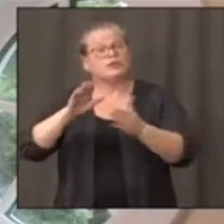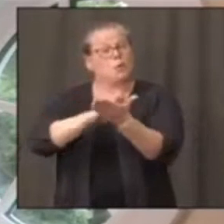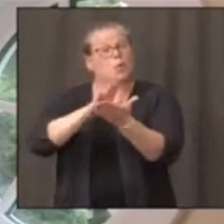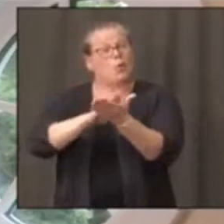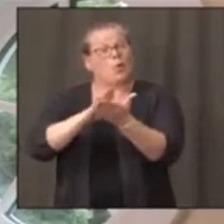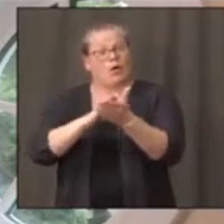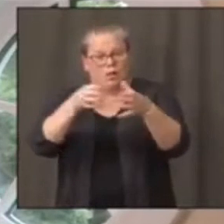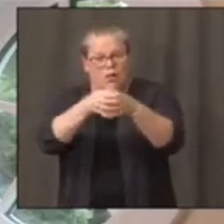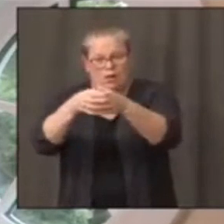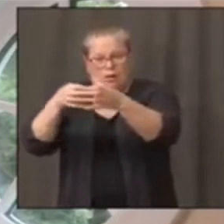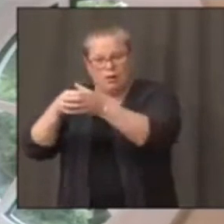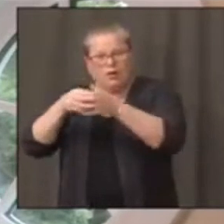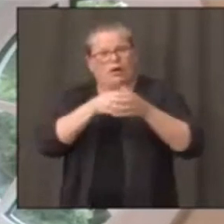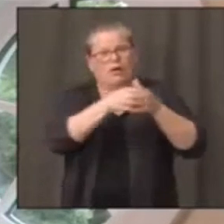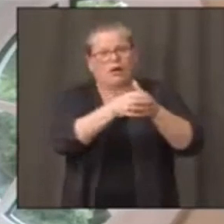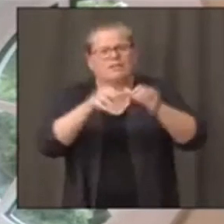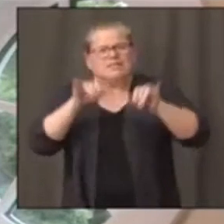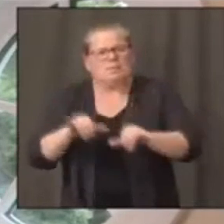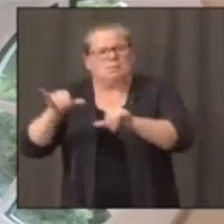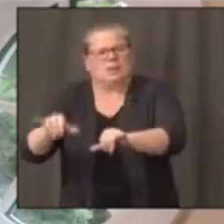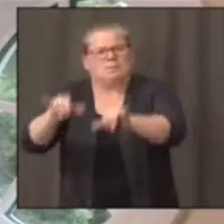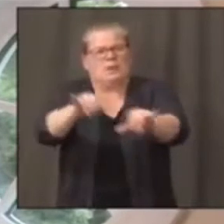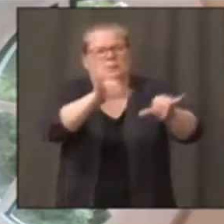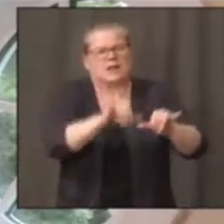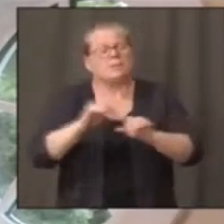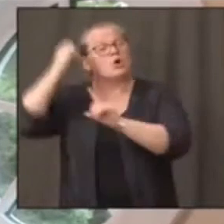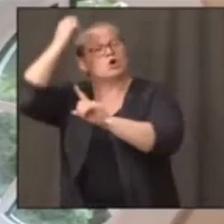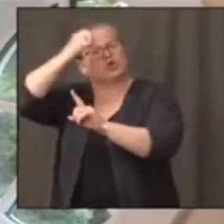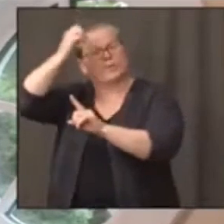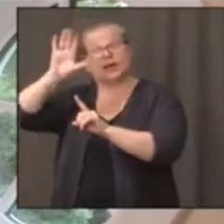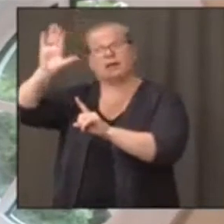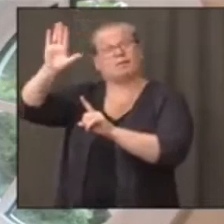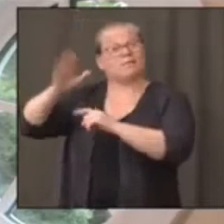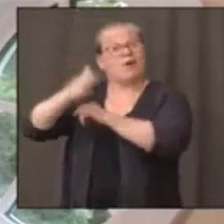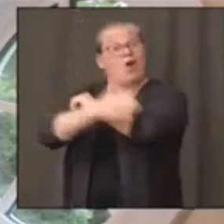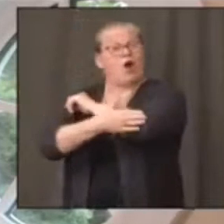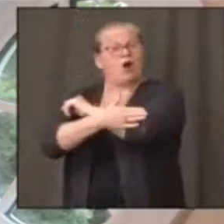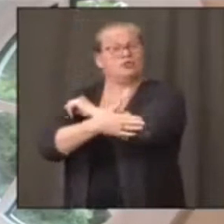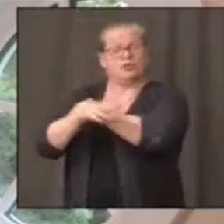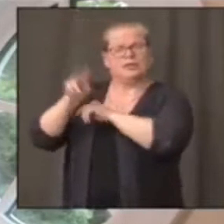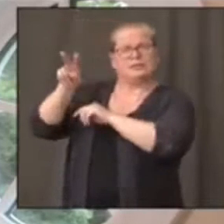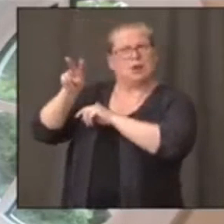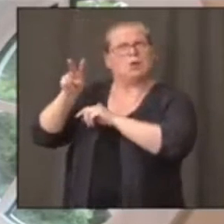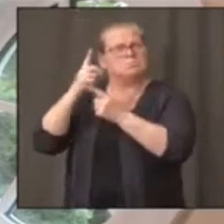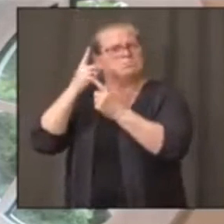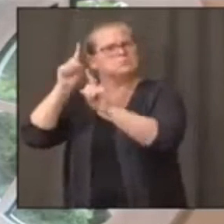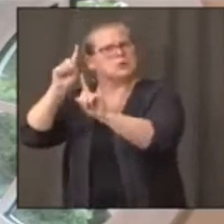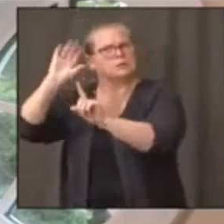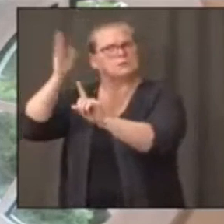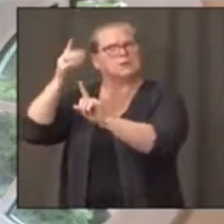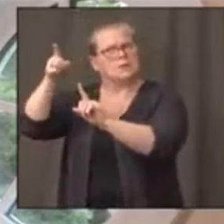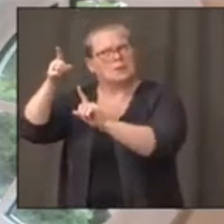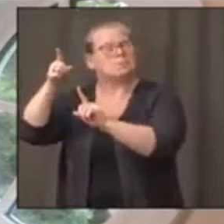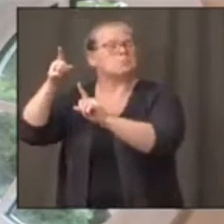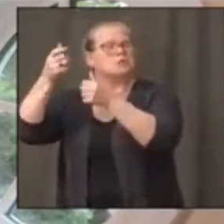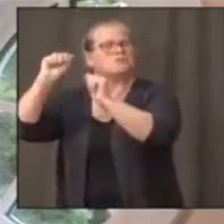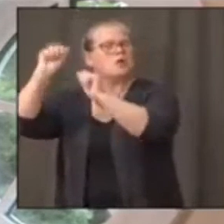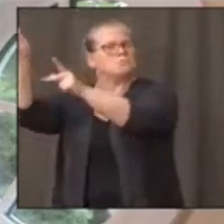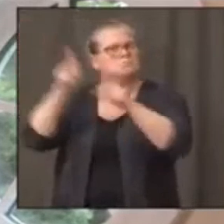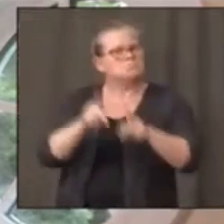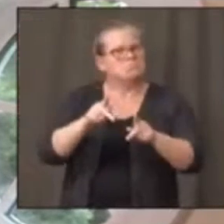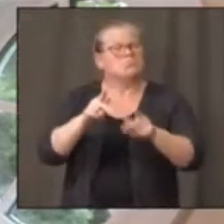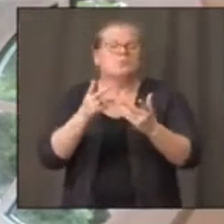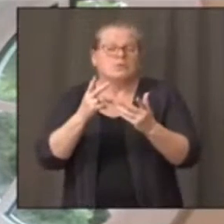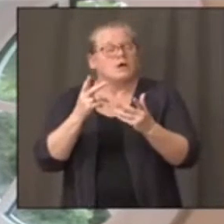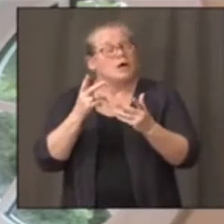as well with success, and try to keep those cohorts as small as possible. So that way, if you get a single introduction of infection into a school